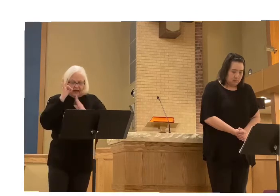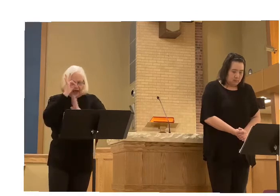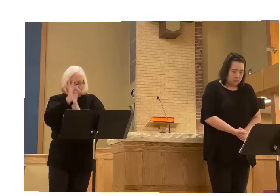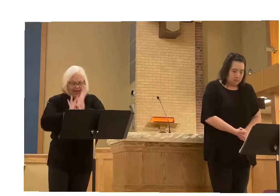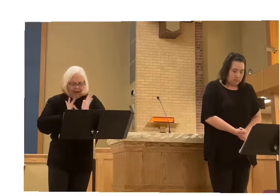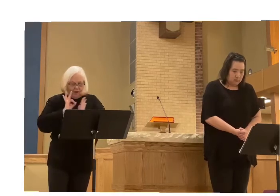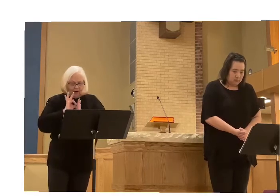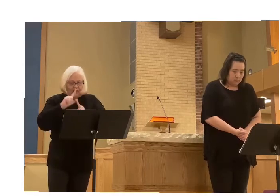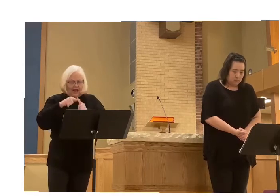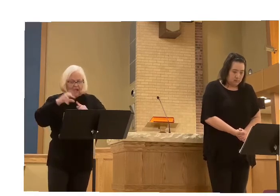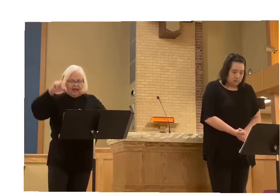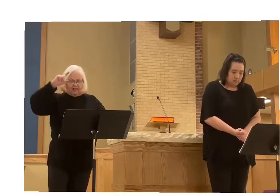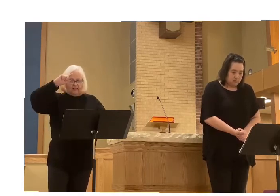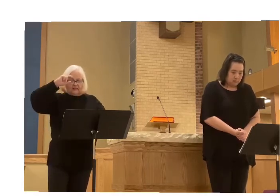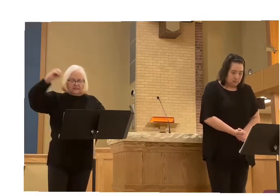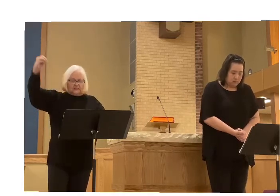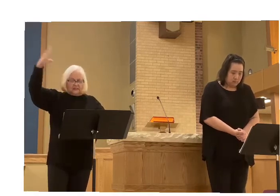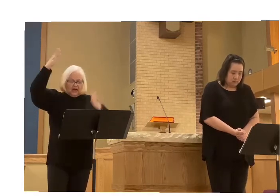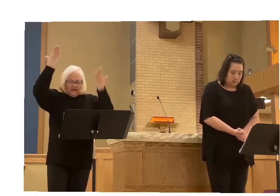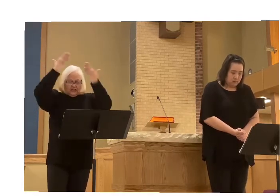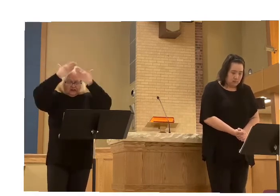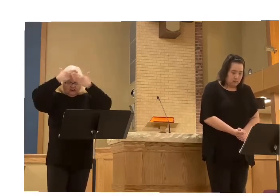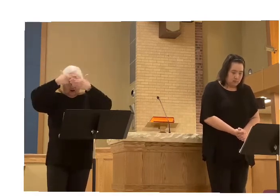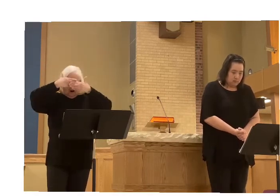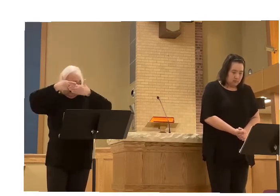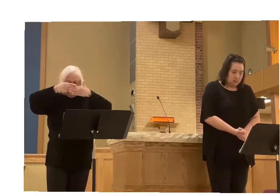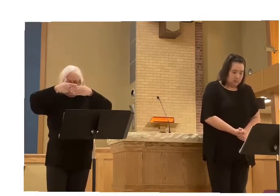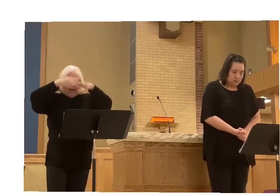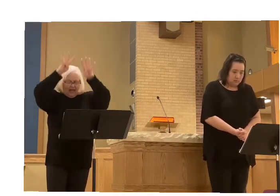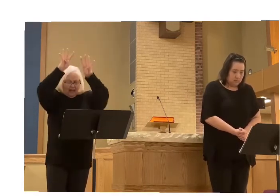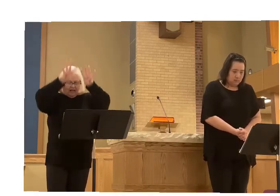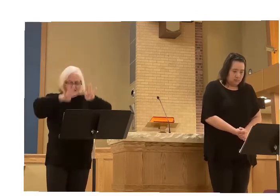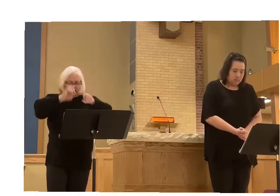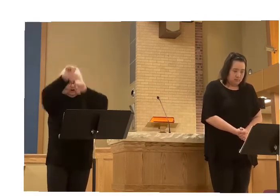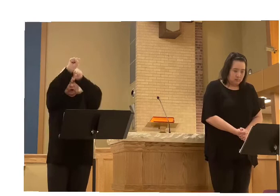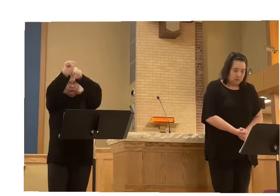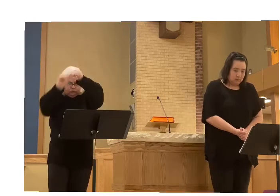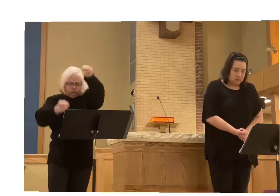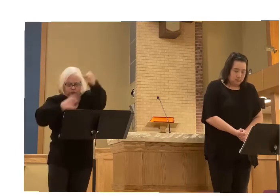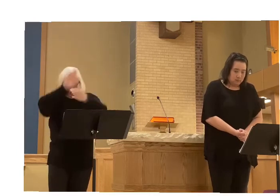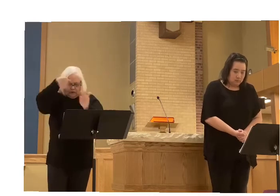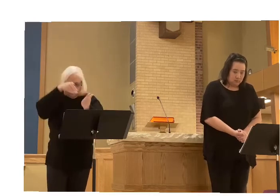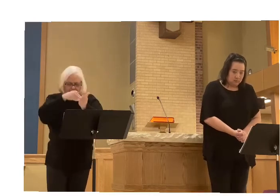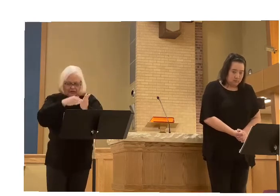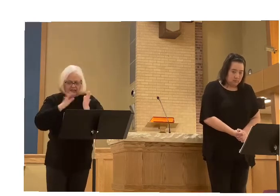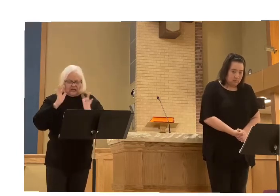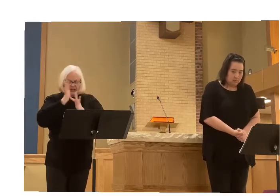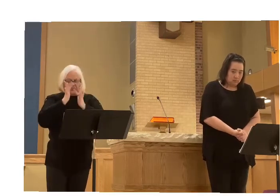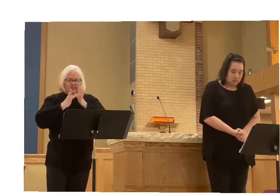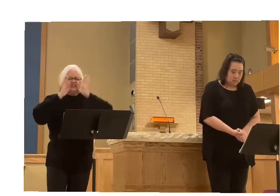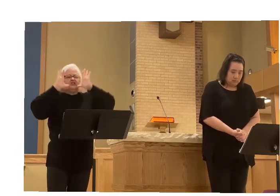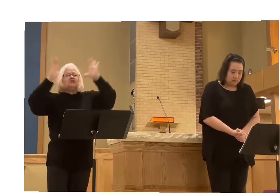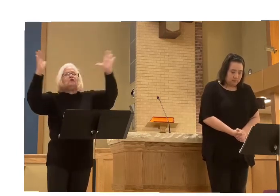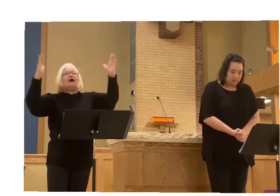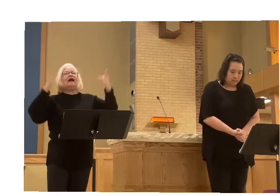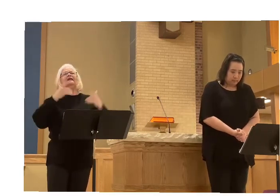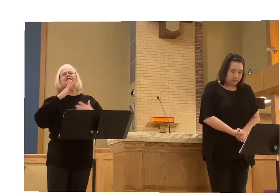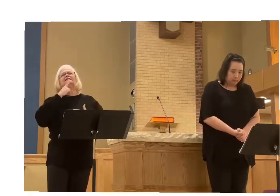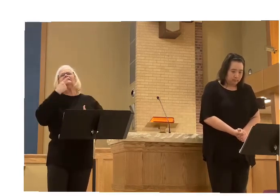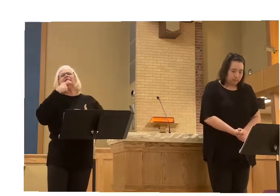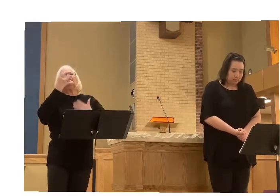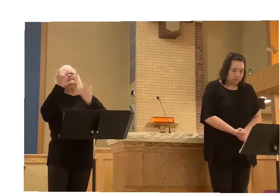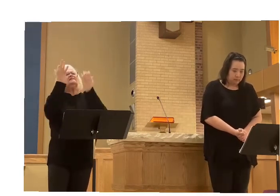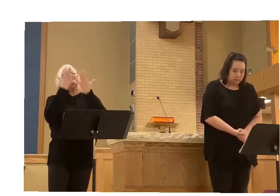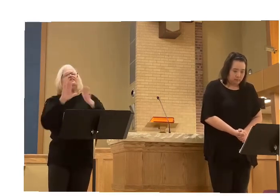the curtain of the temple was torn in the middle. Jesus cried out with a loud voice and said, "It is finished. Father, into